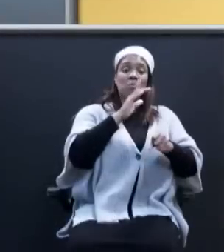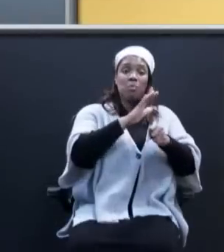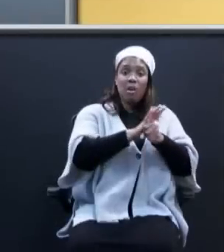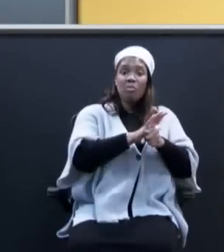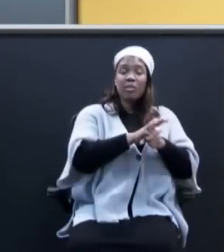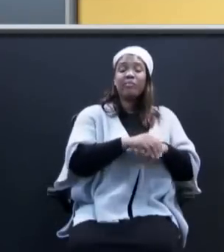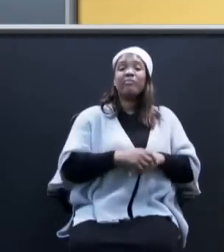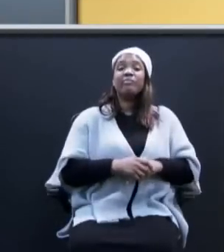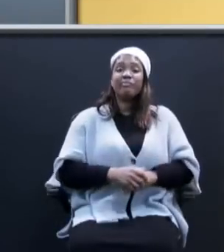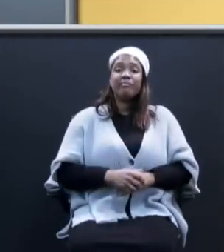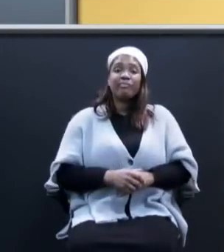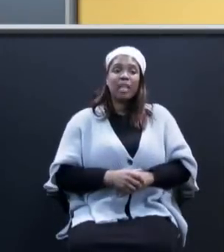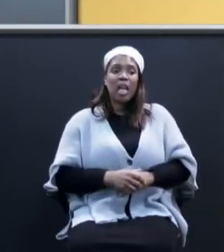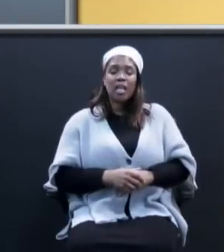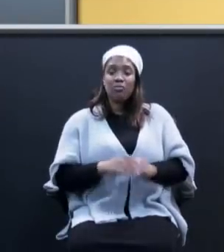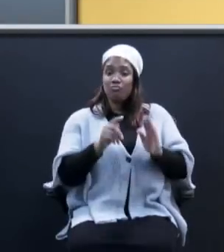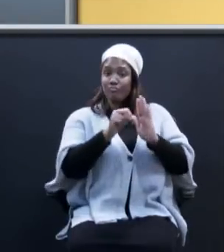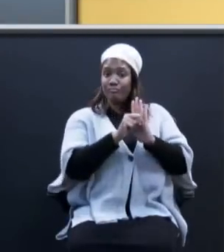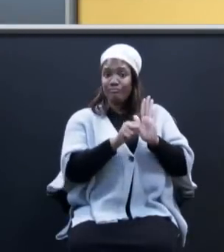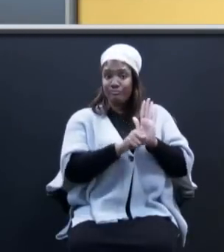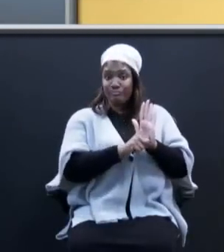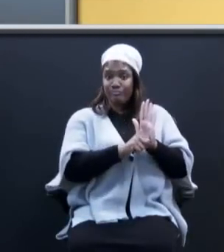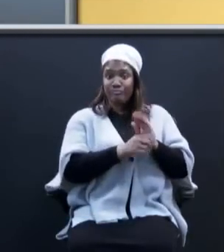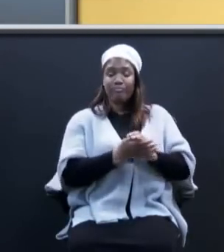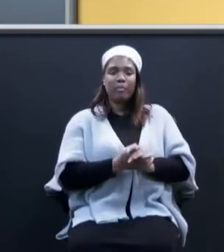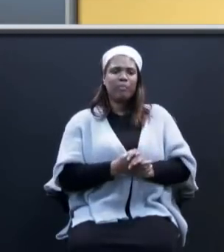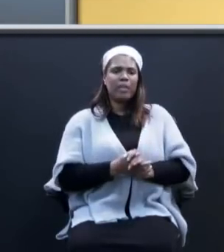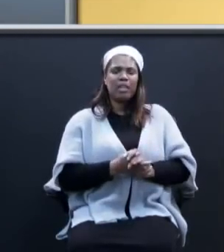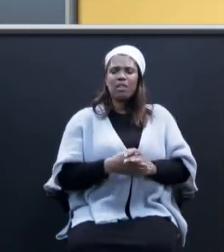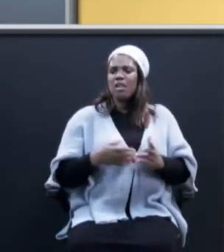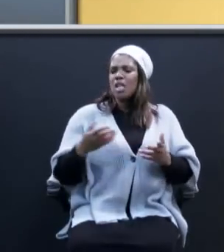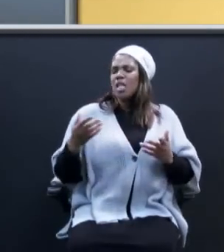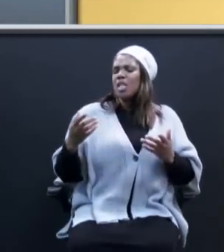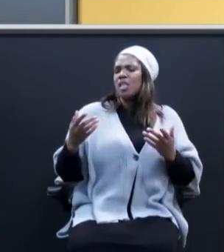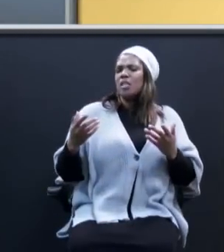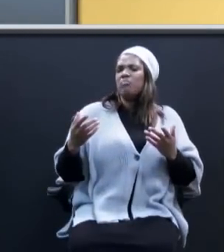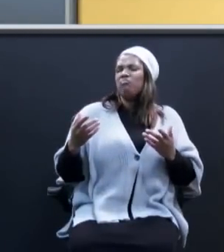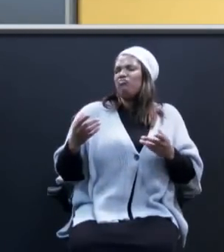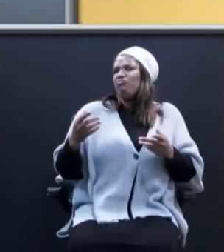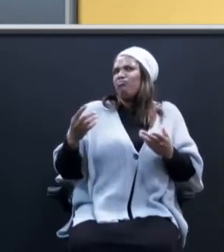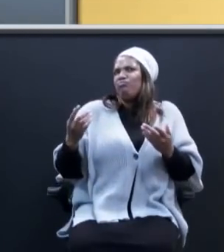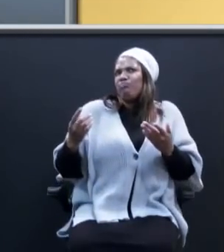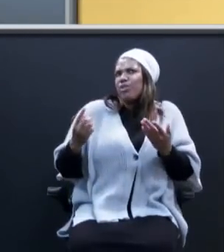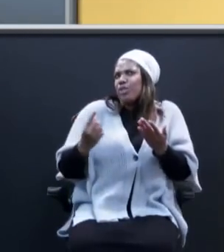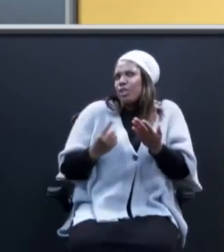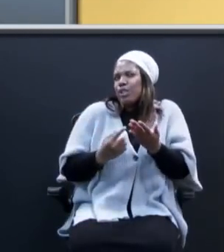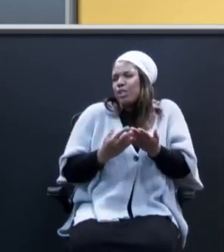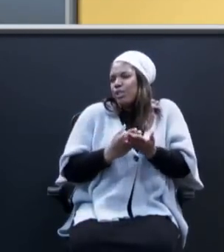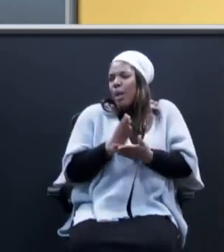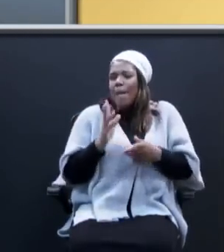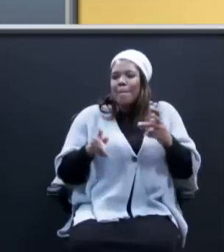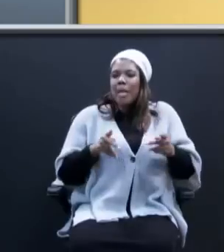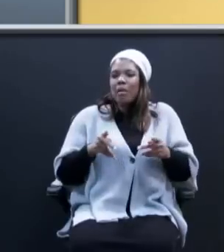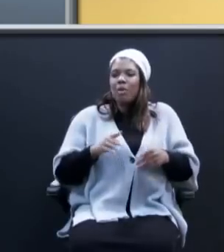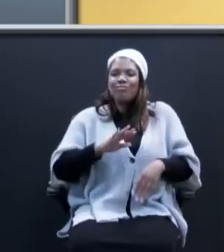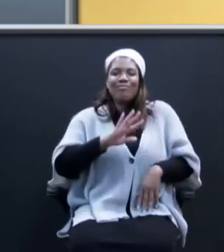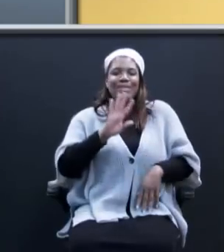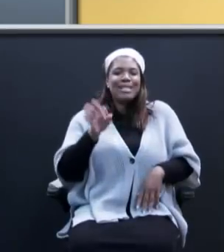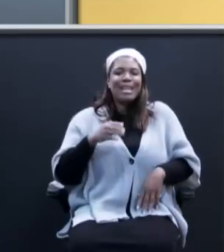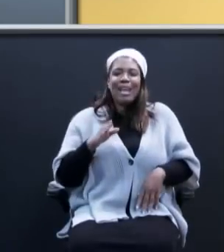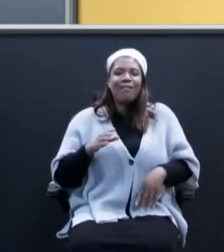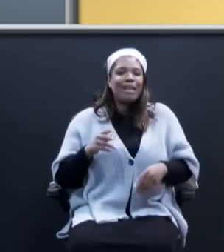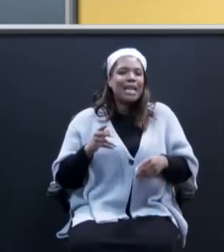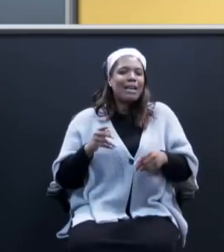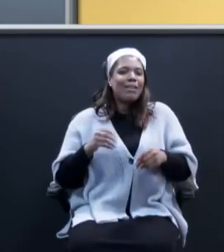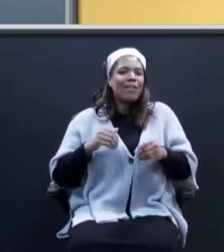get people that don't believe, keep the Sabbath day or nothing that the Lord said, or none of these feasts. How is it then they would know about the Passover?